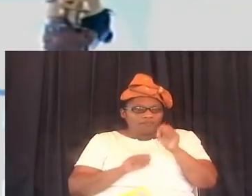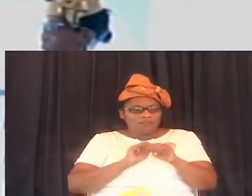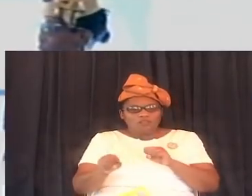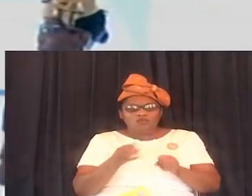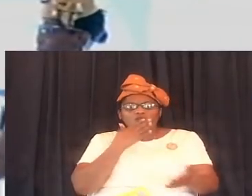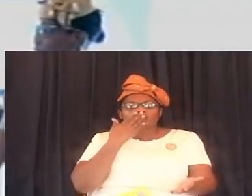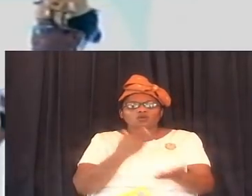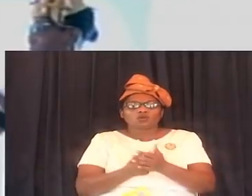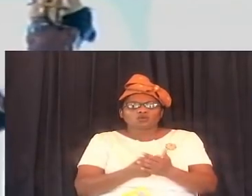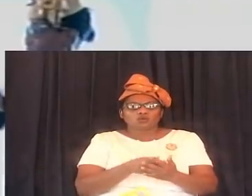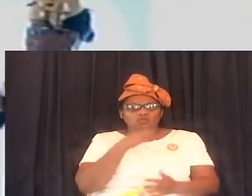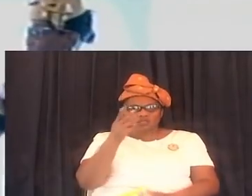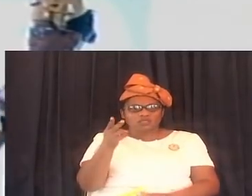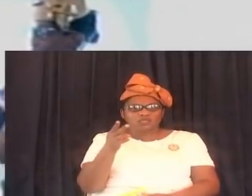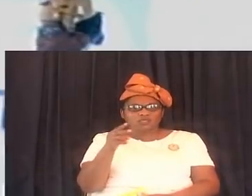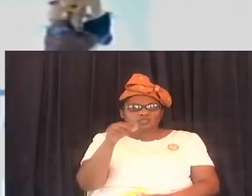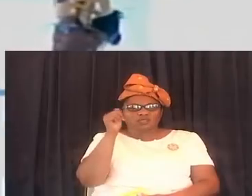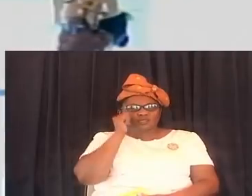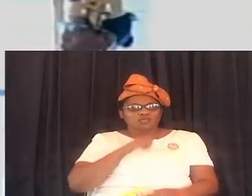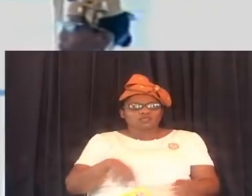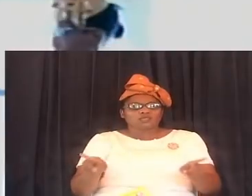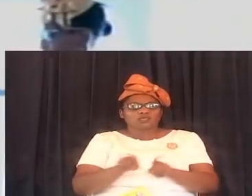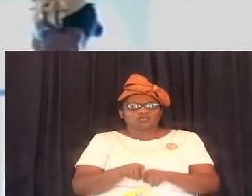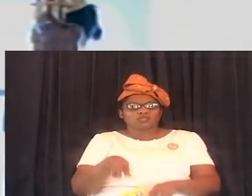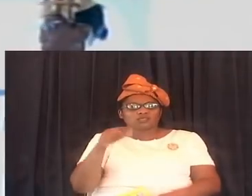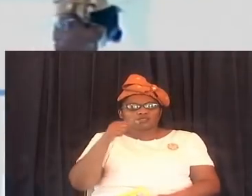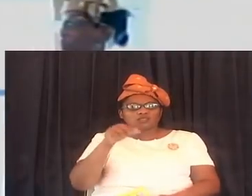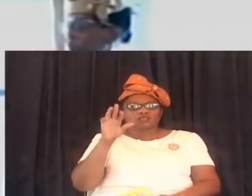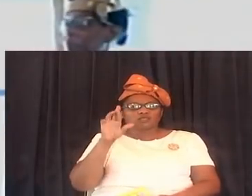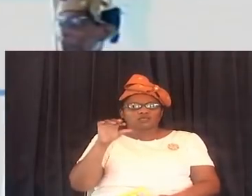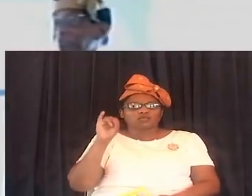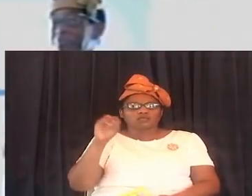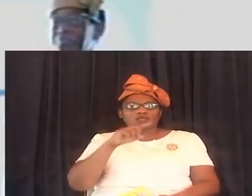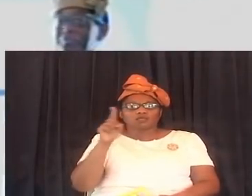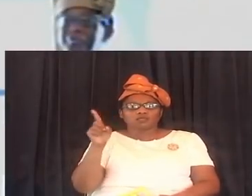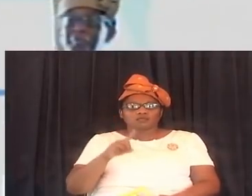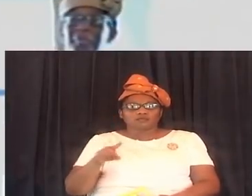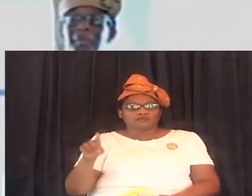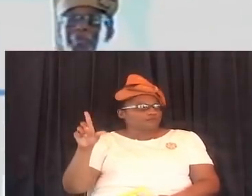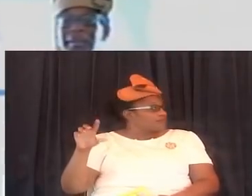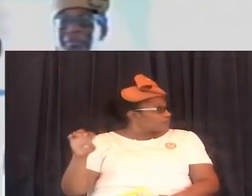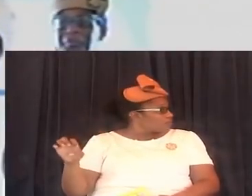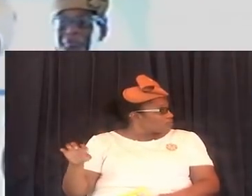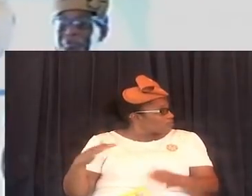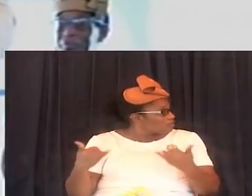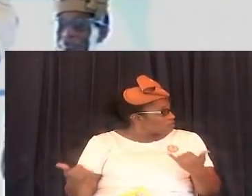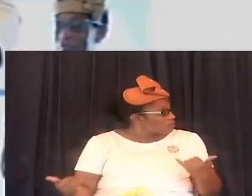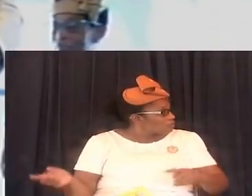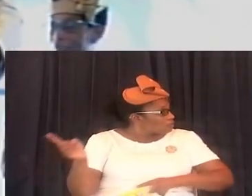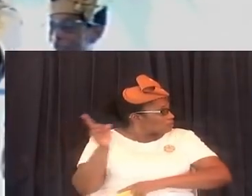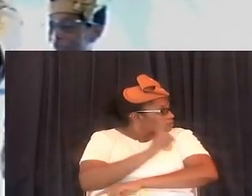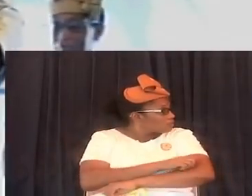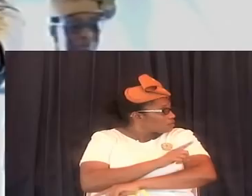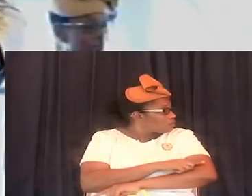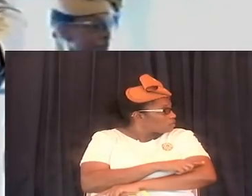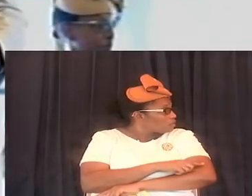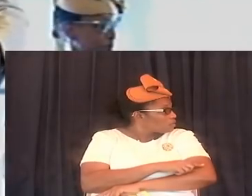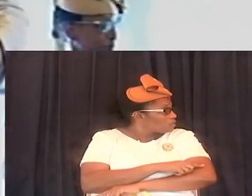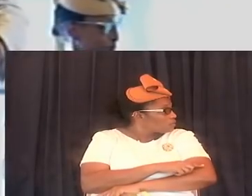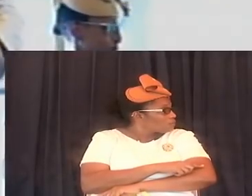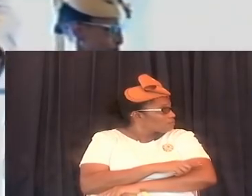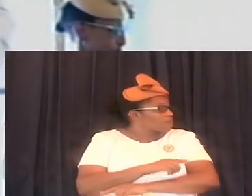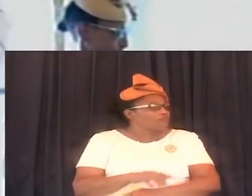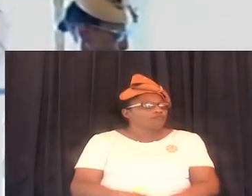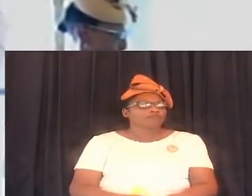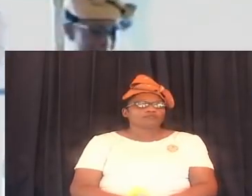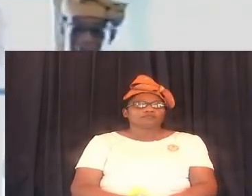see Sister Grizzle out today. Can we just praise the Lord for Sister Grizzle? Praise God. Praise God. Hallelujah.